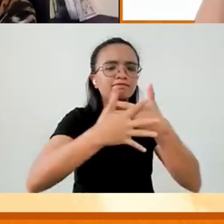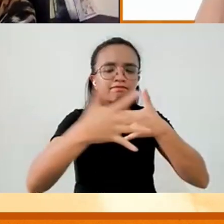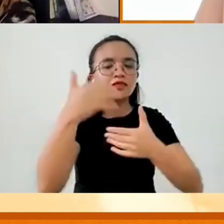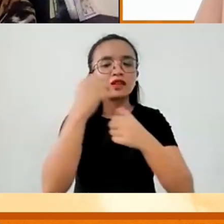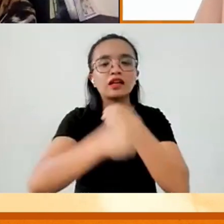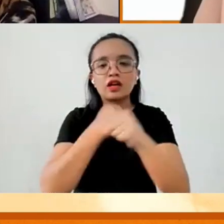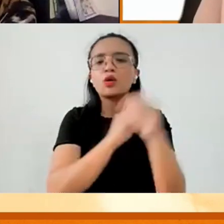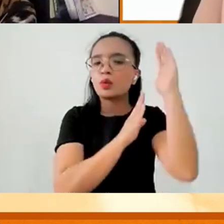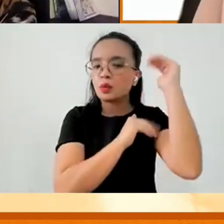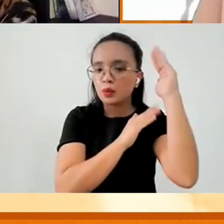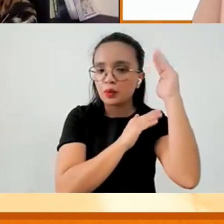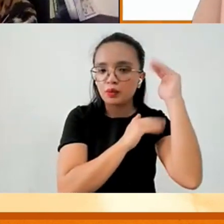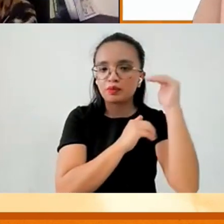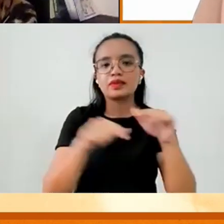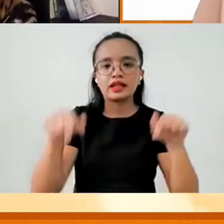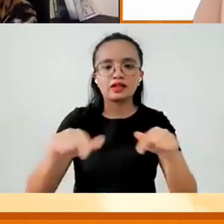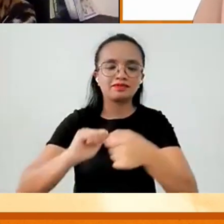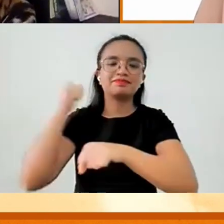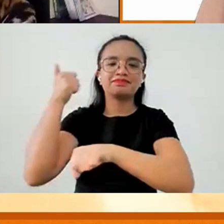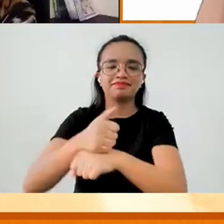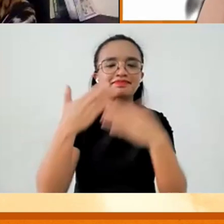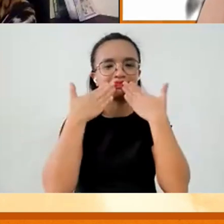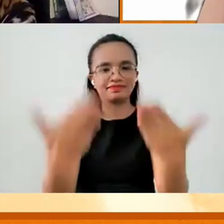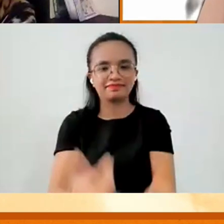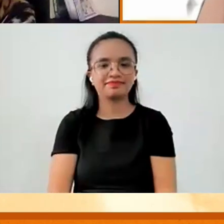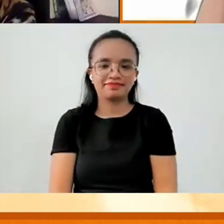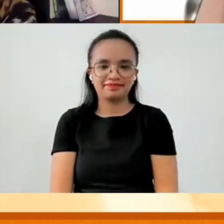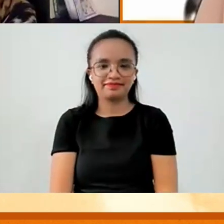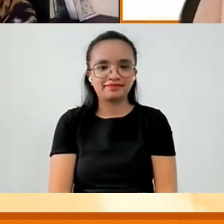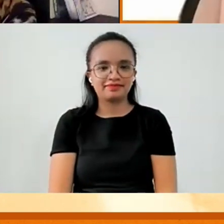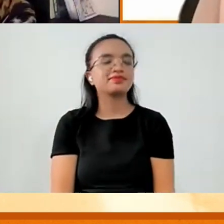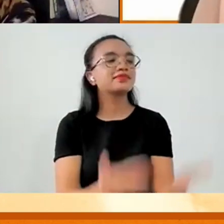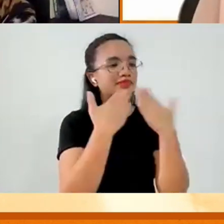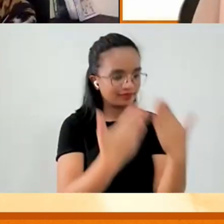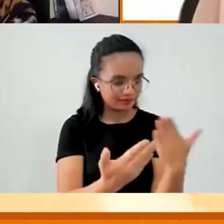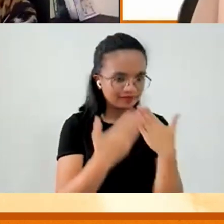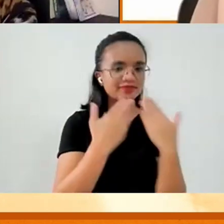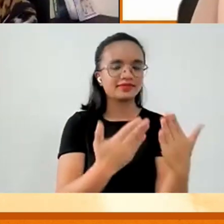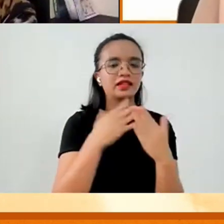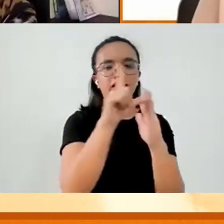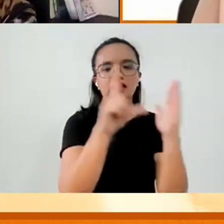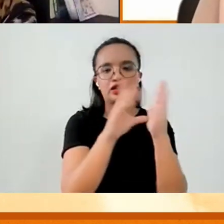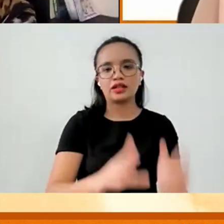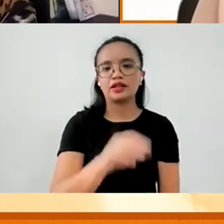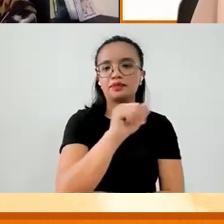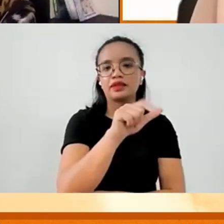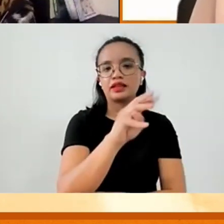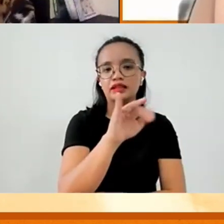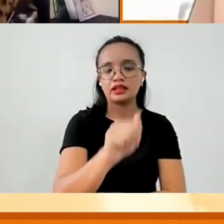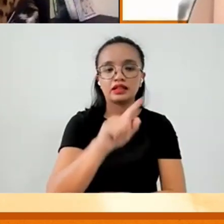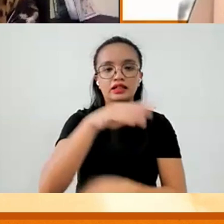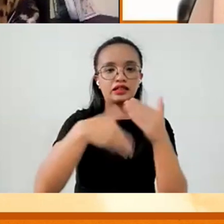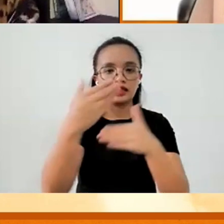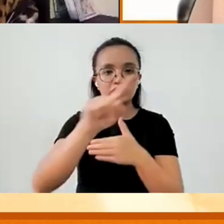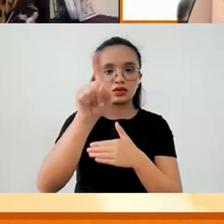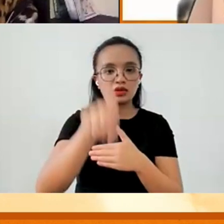inshallah, this would be set up. Thank you very much. Thank you. Thank you very much, Attorney Alamia. The next question I'd like